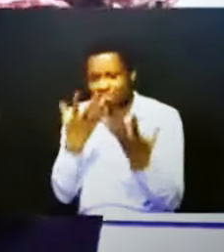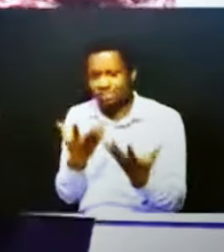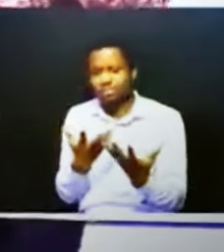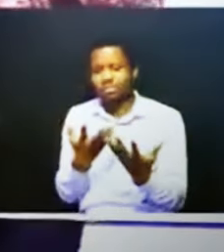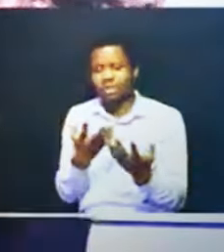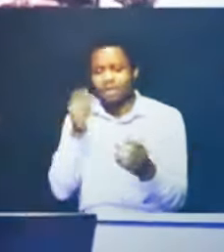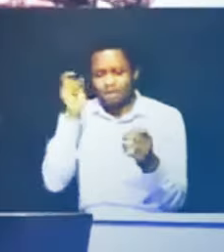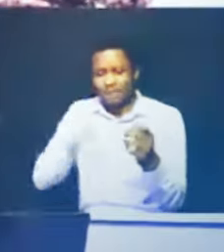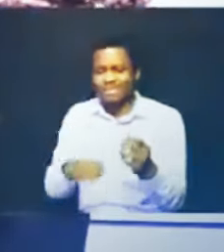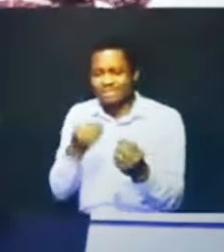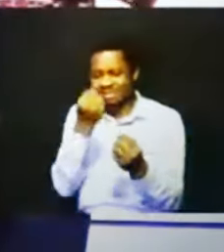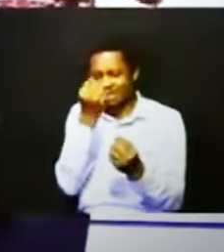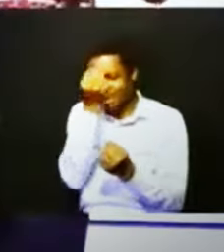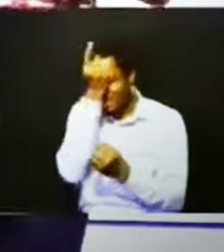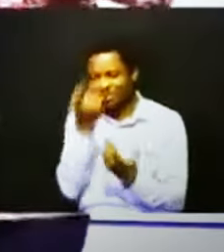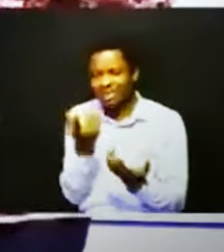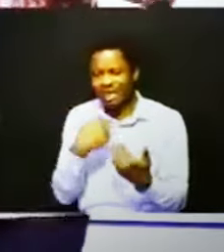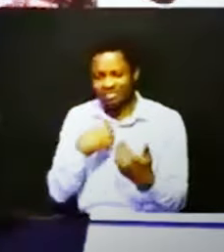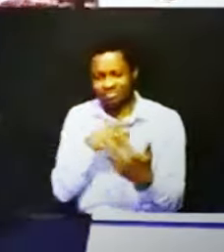eternalize.